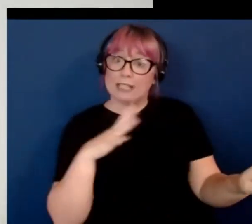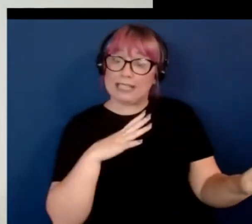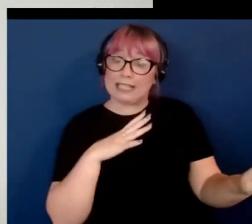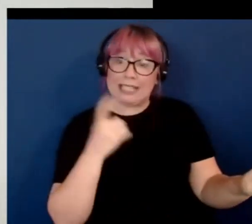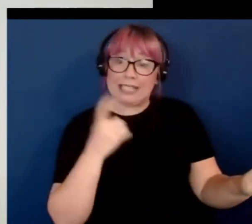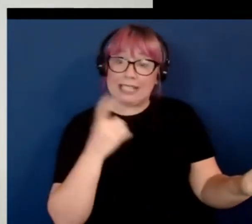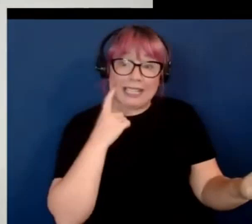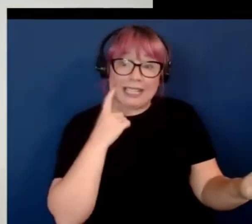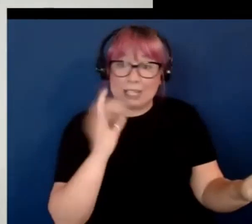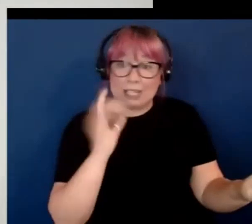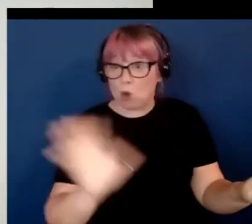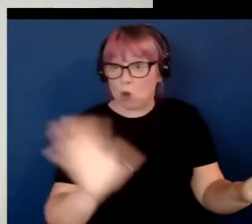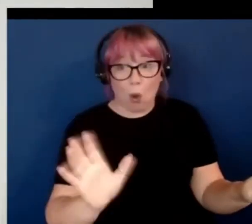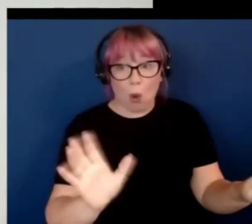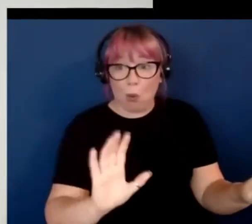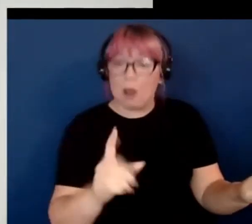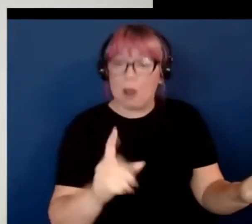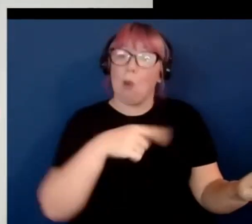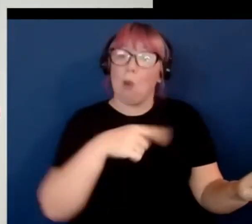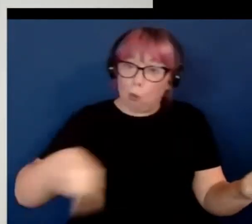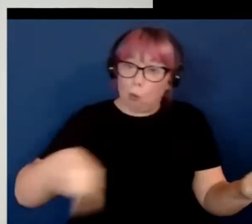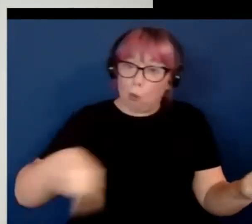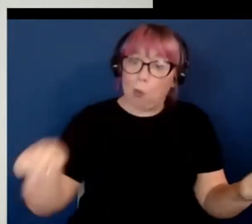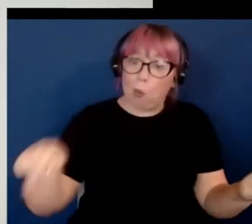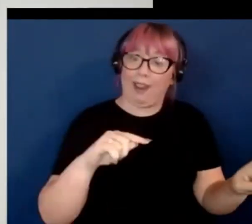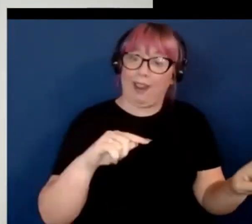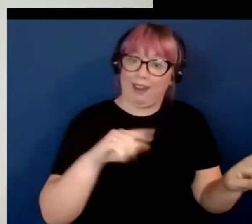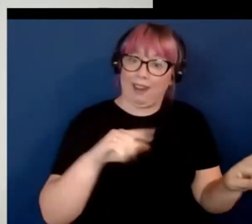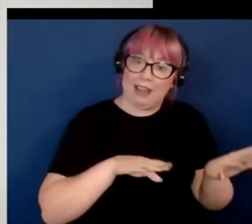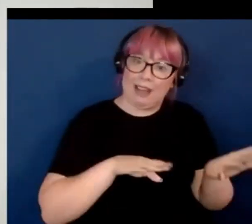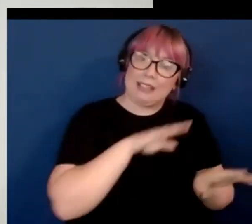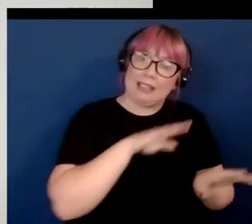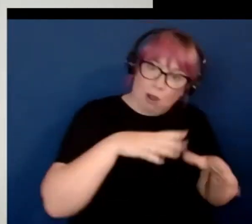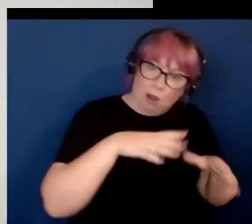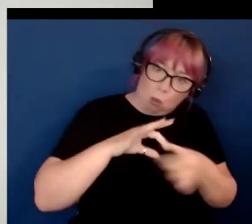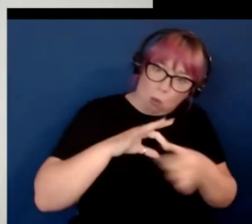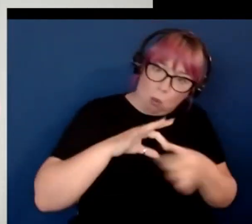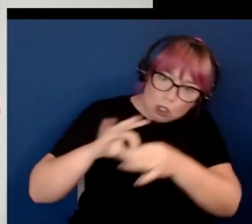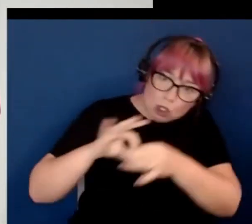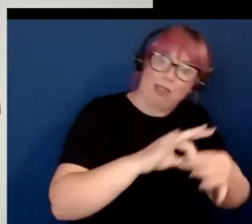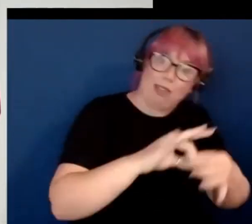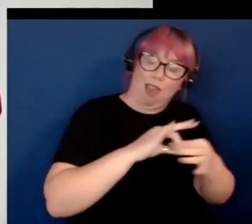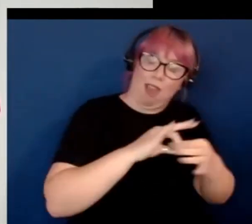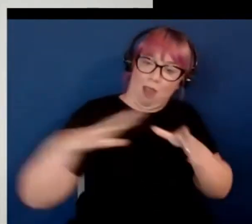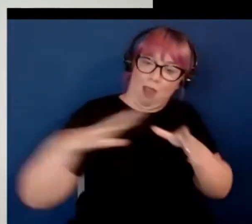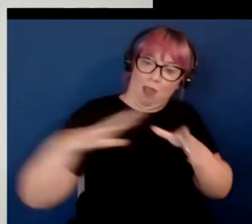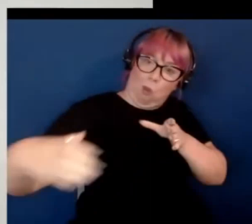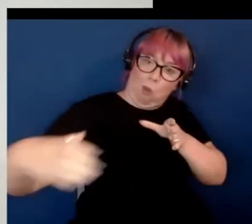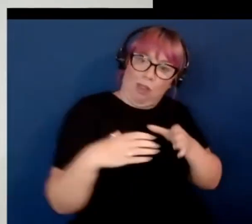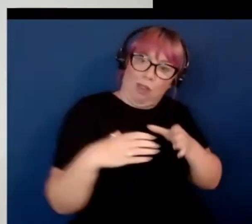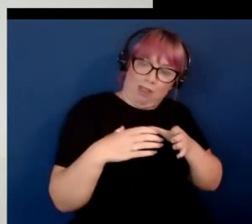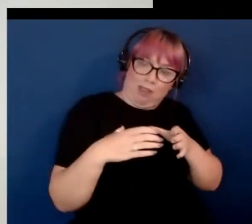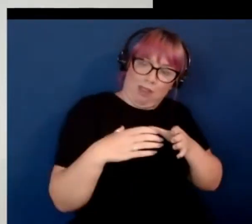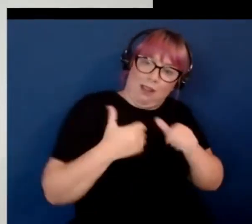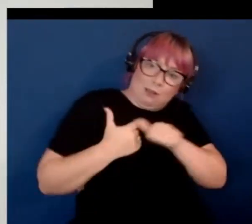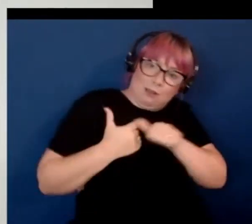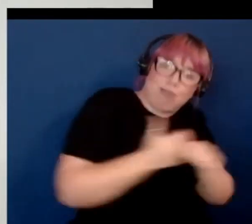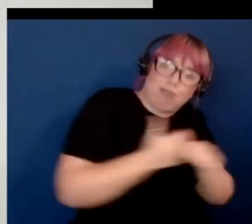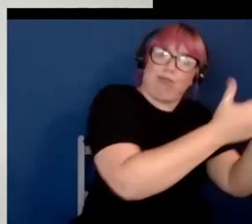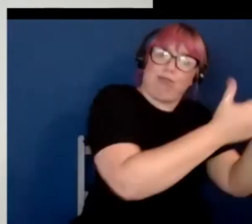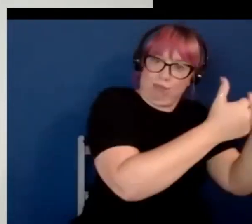only made when people take the first steps and walk in a new direction. So join us and let's take those steps